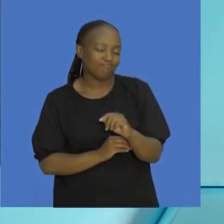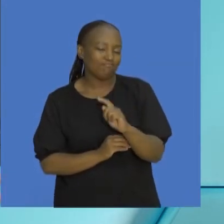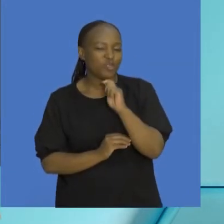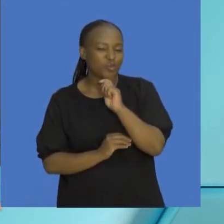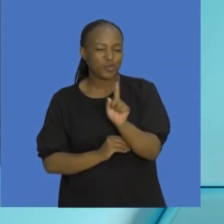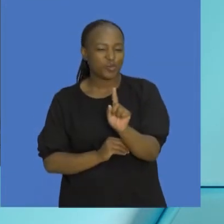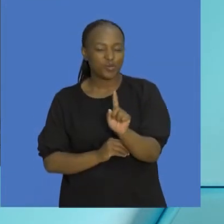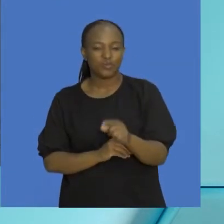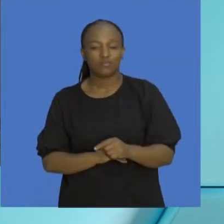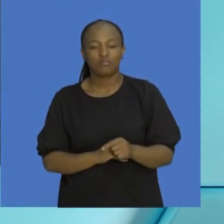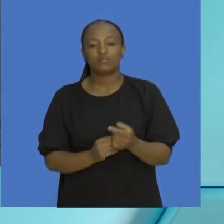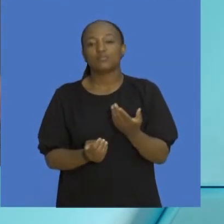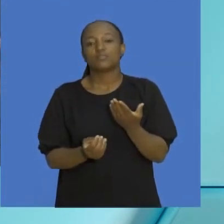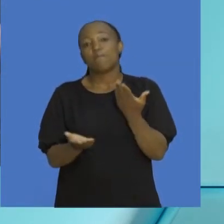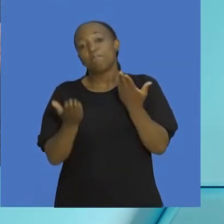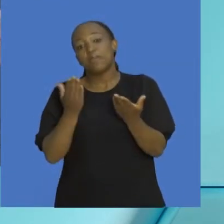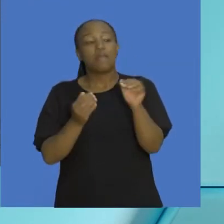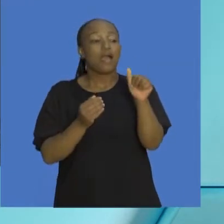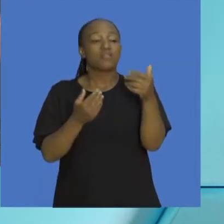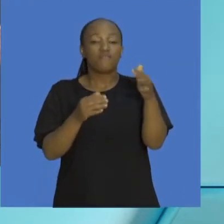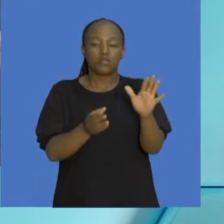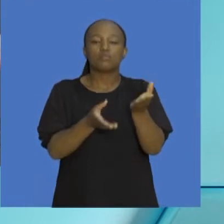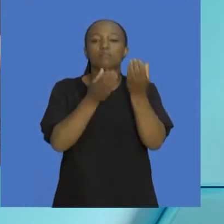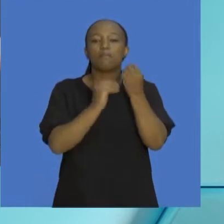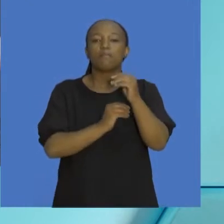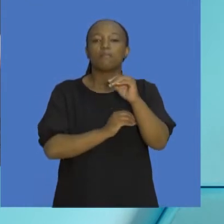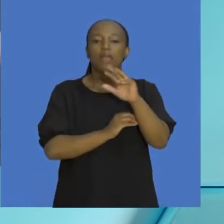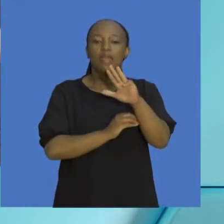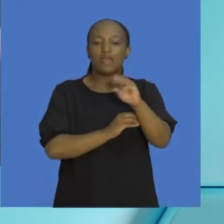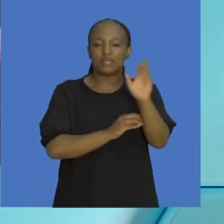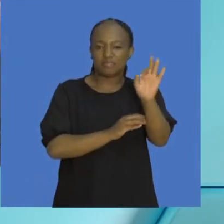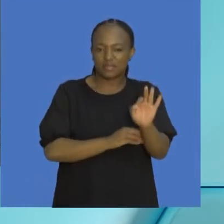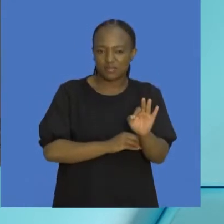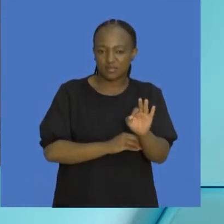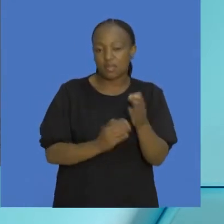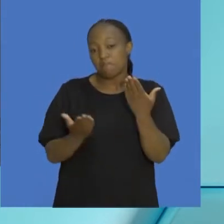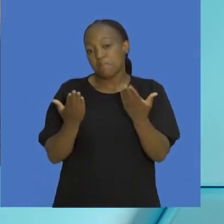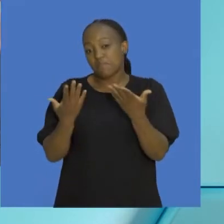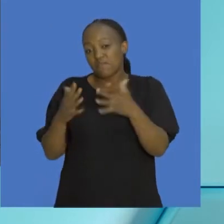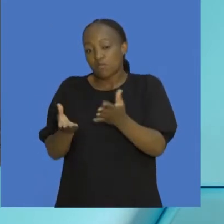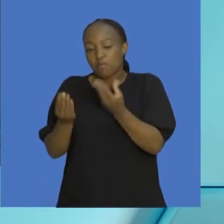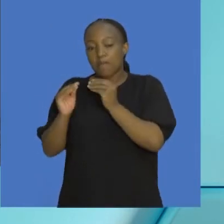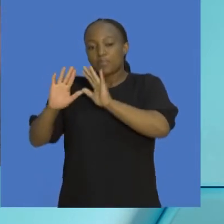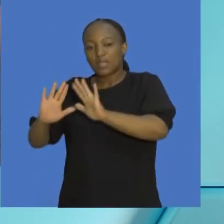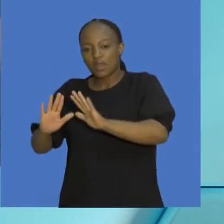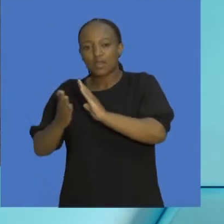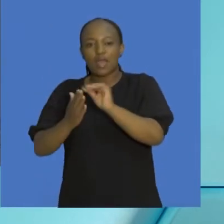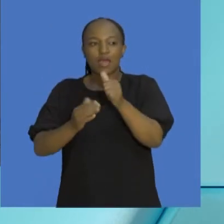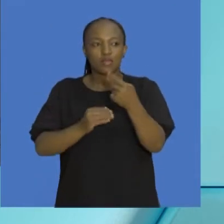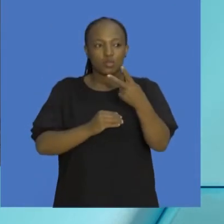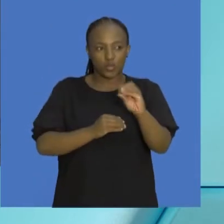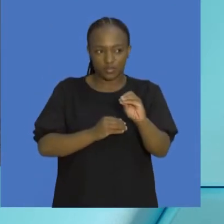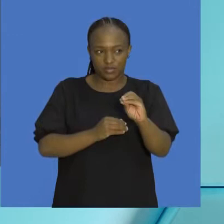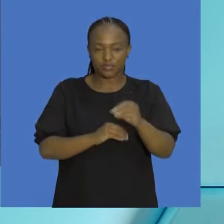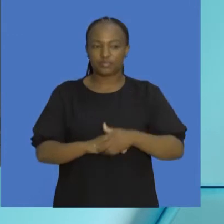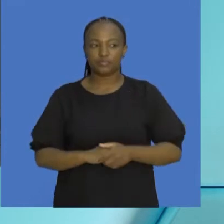Not necessary. Okay? You could have someone with 90. Okay? You could have someone with 10, 20,